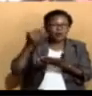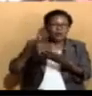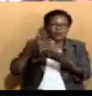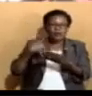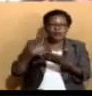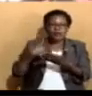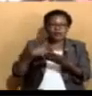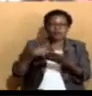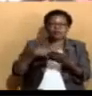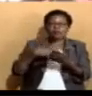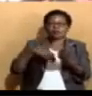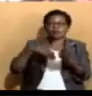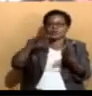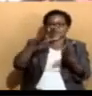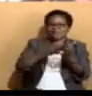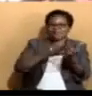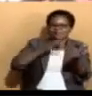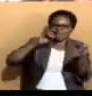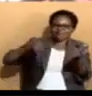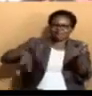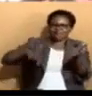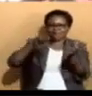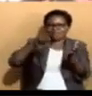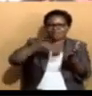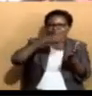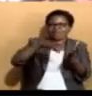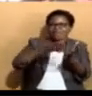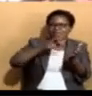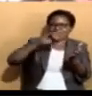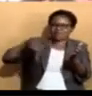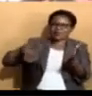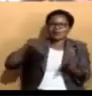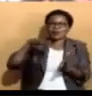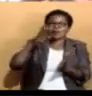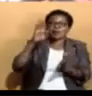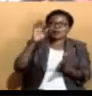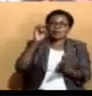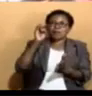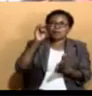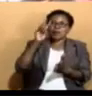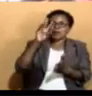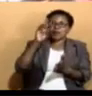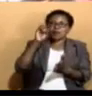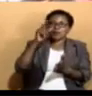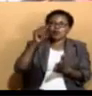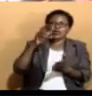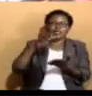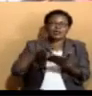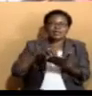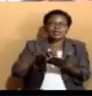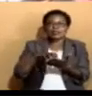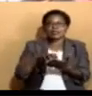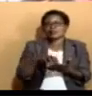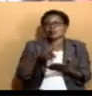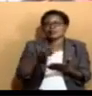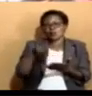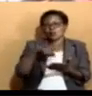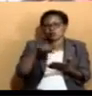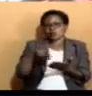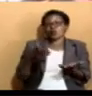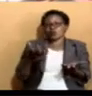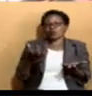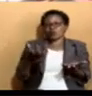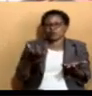dismissed and swept away the Biwott case was unprecedented in